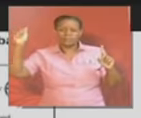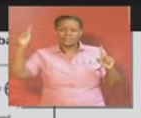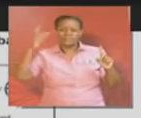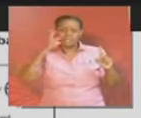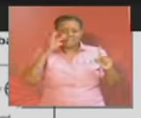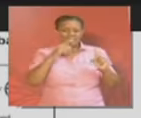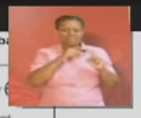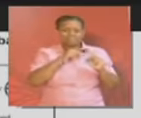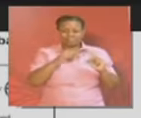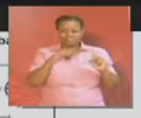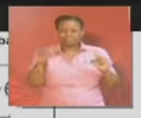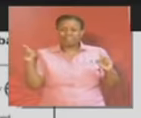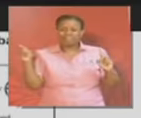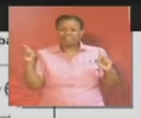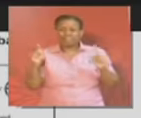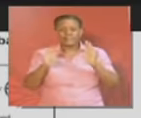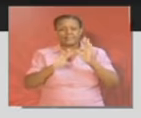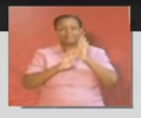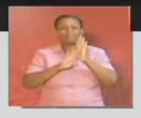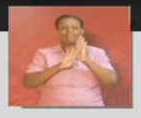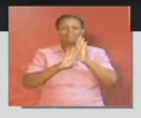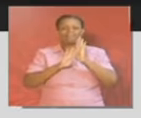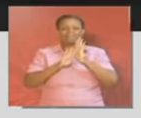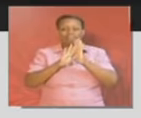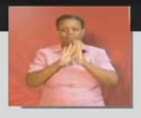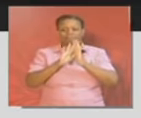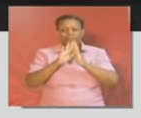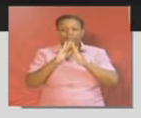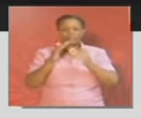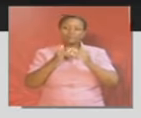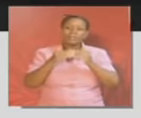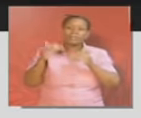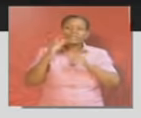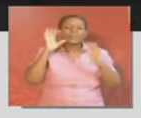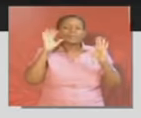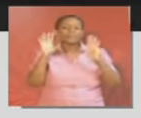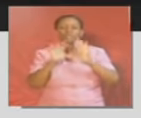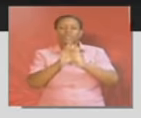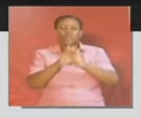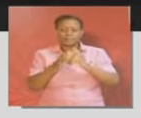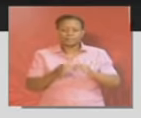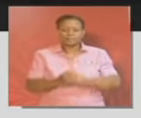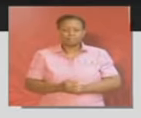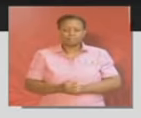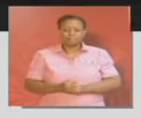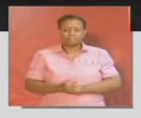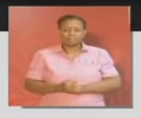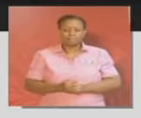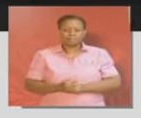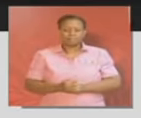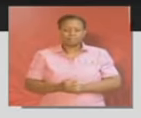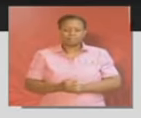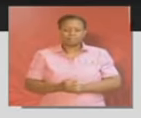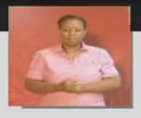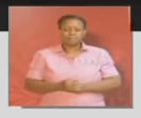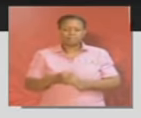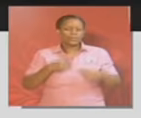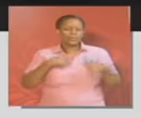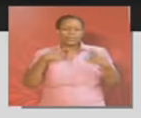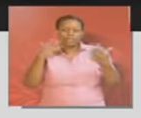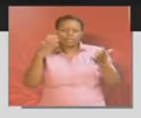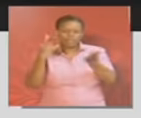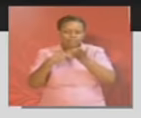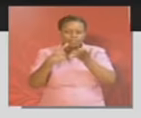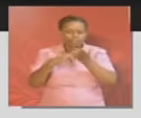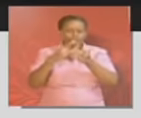throughout those counties. Next slide. Now, we've spoken about this before, but we wanted to circle back to these